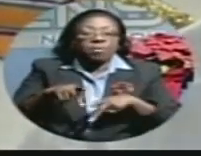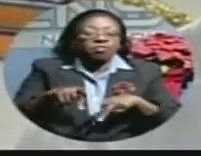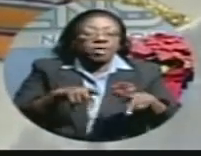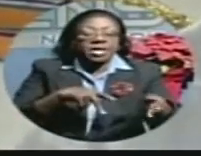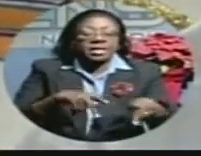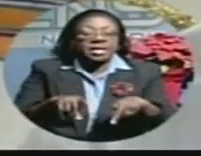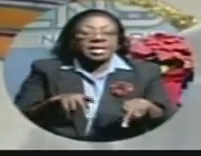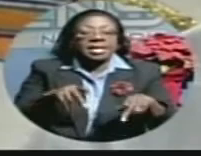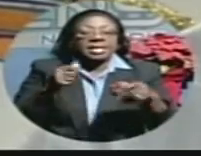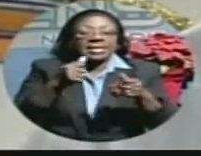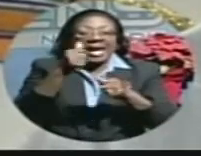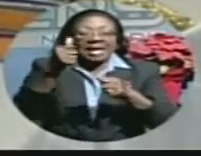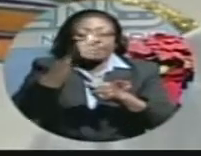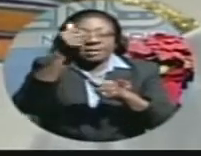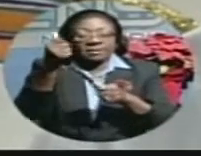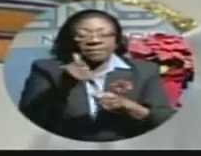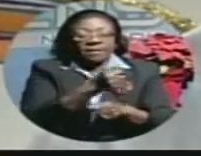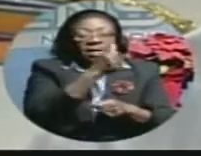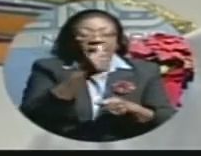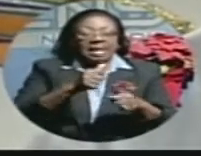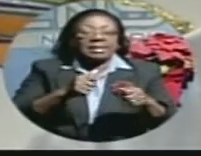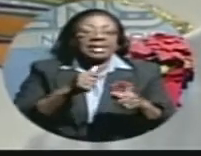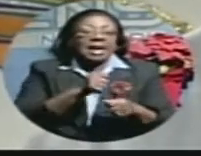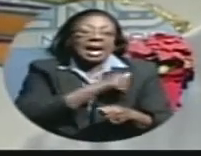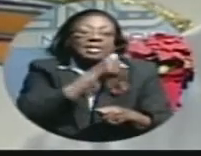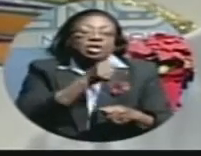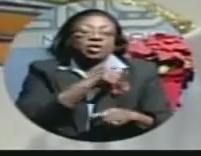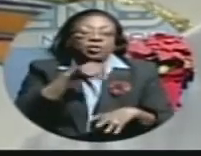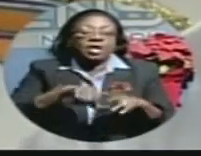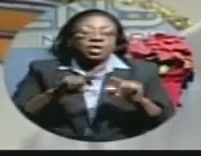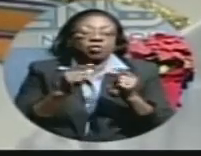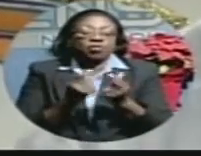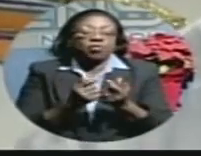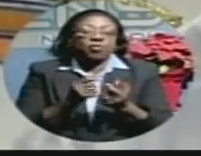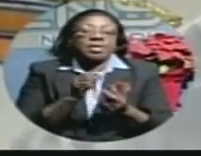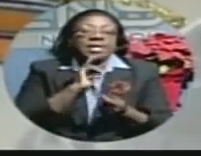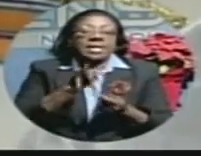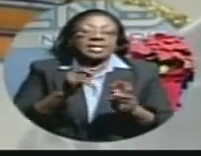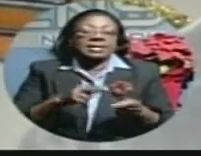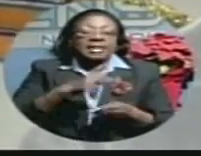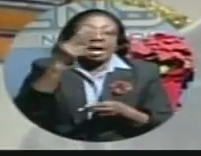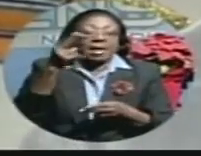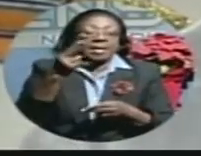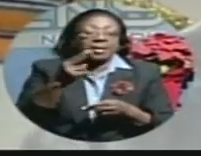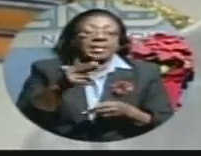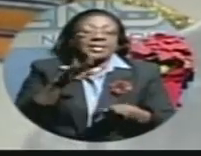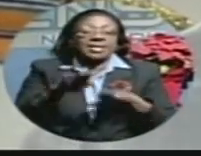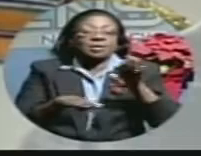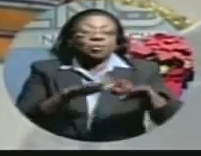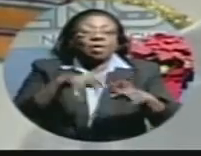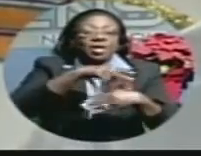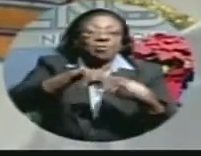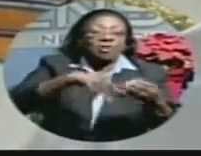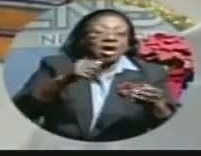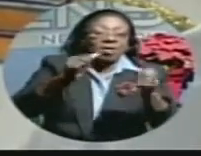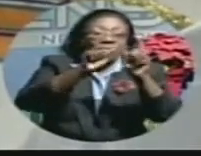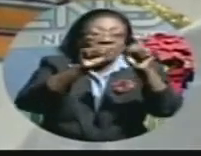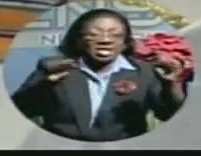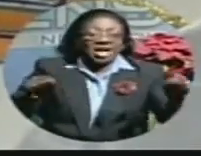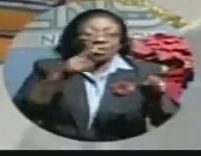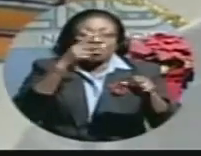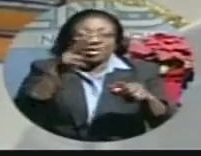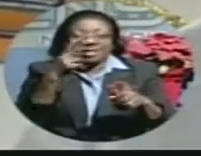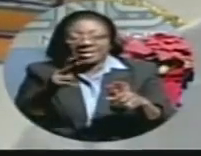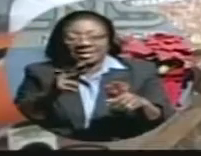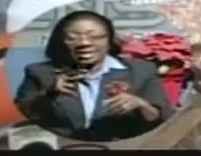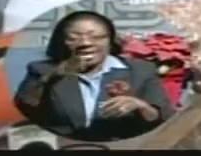The atmosphere and the attitude in the group is at an utmost high. You could just walking around the shack, you can see guys are comfortable,